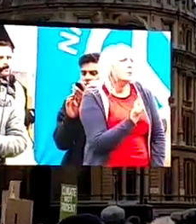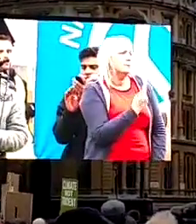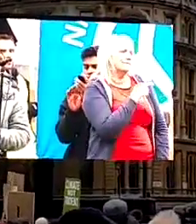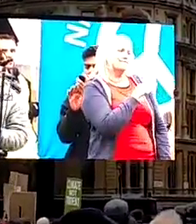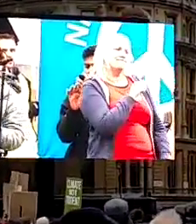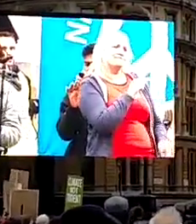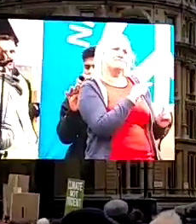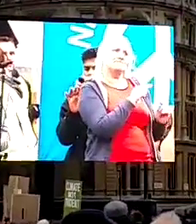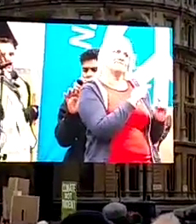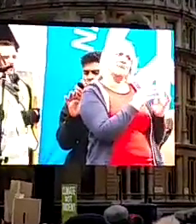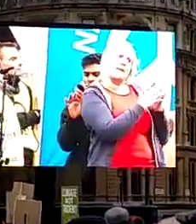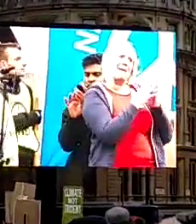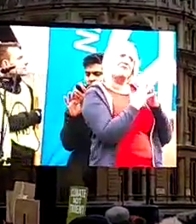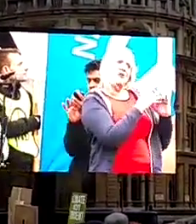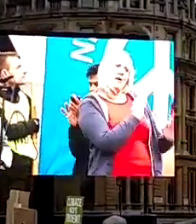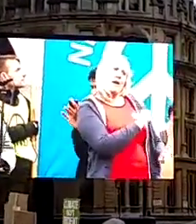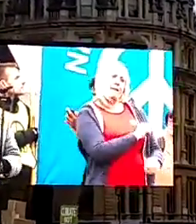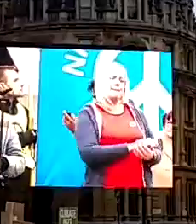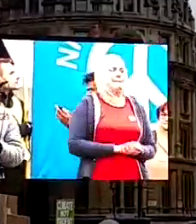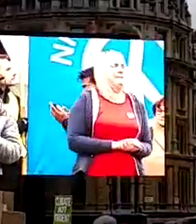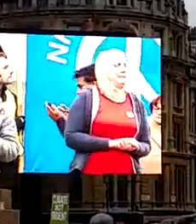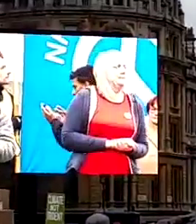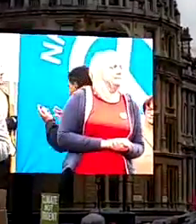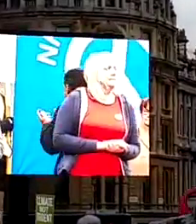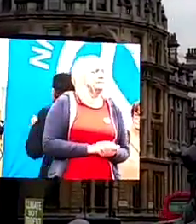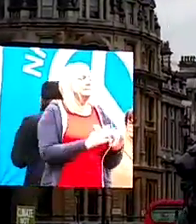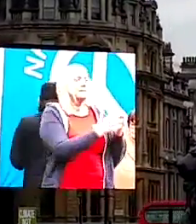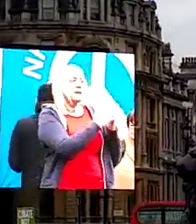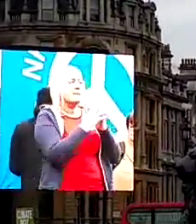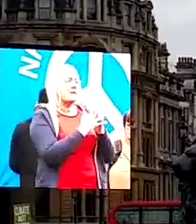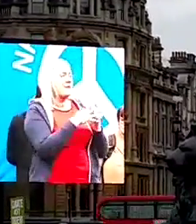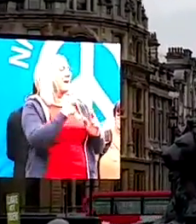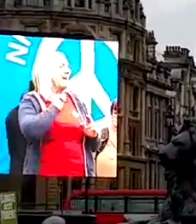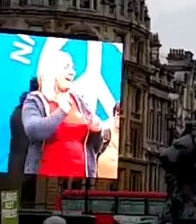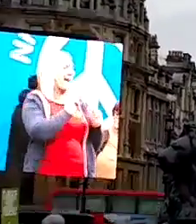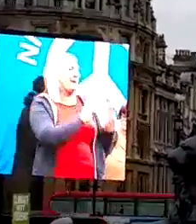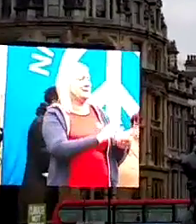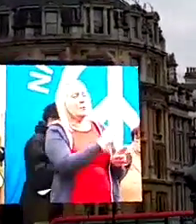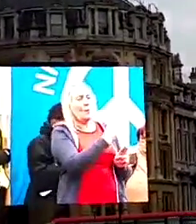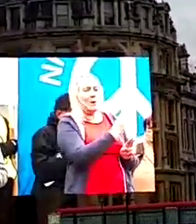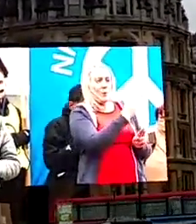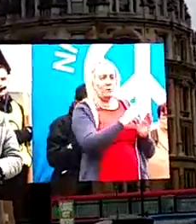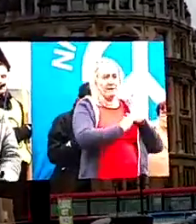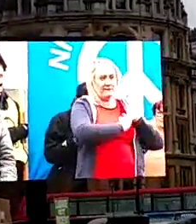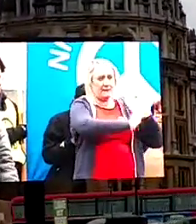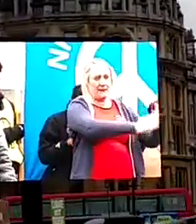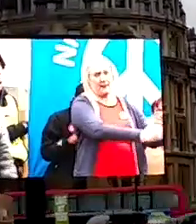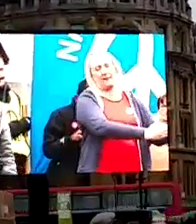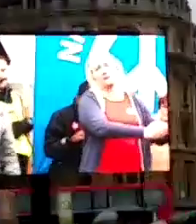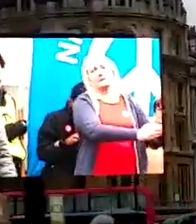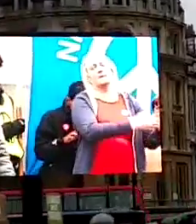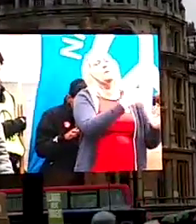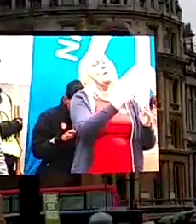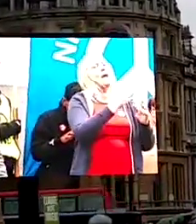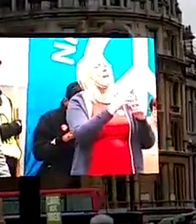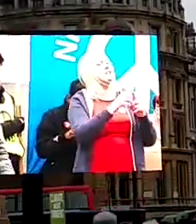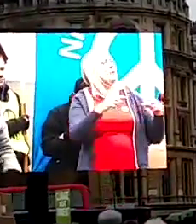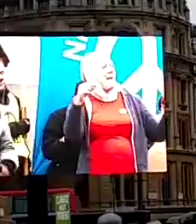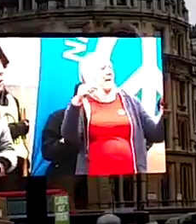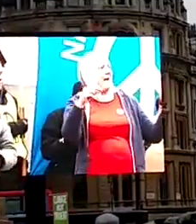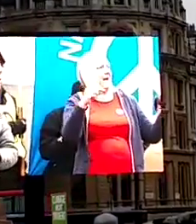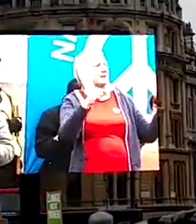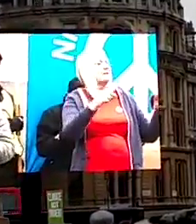United States of America. They killed a quarter of a million when they dropped bombs on Japan in